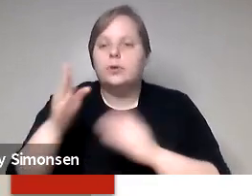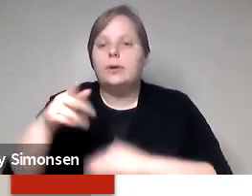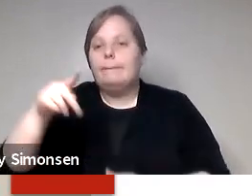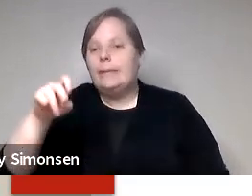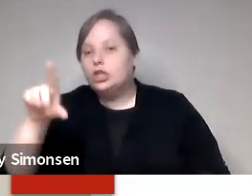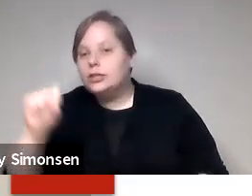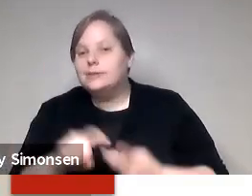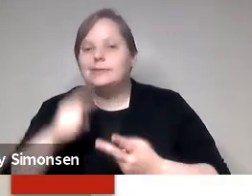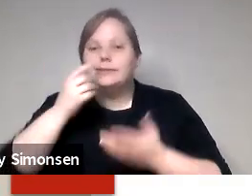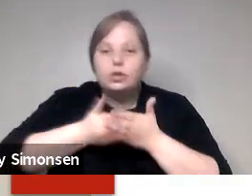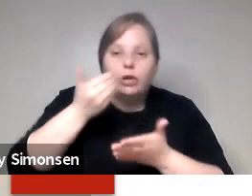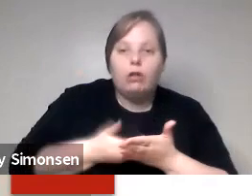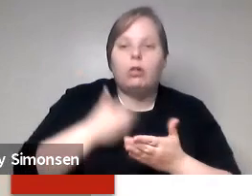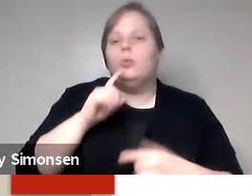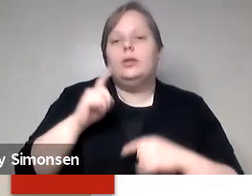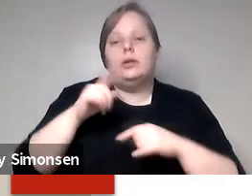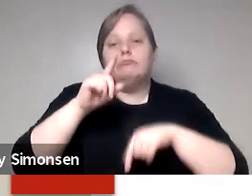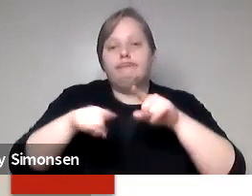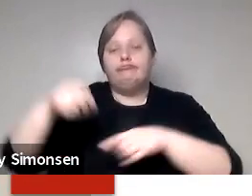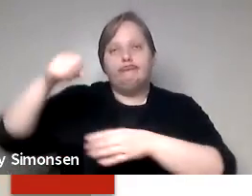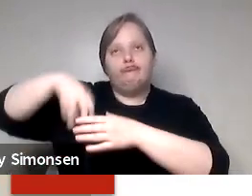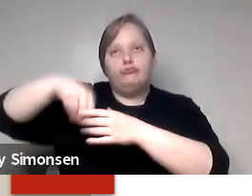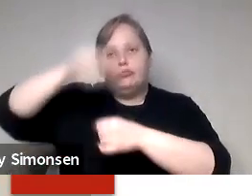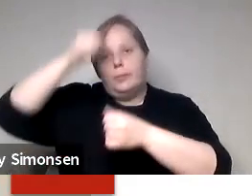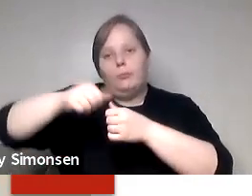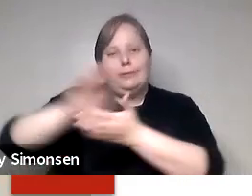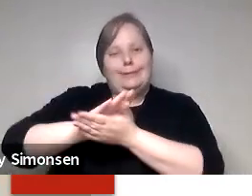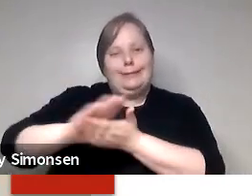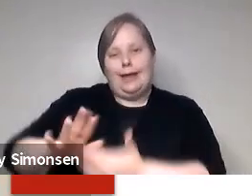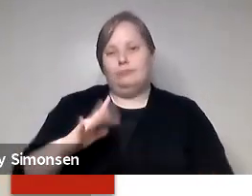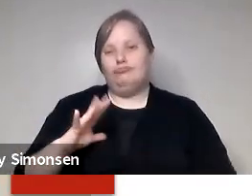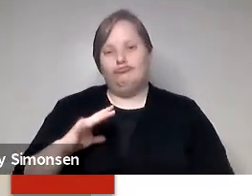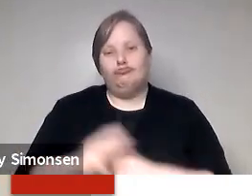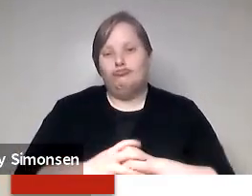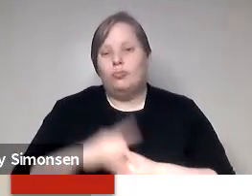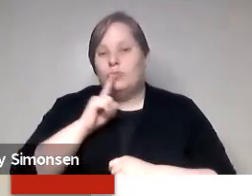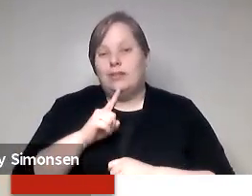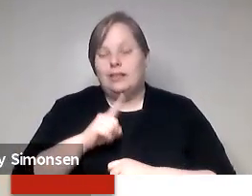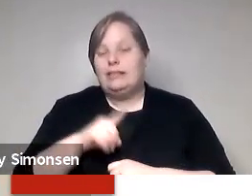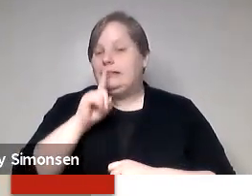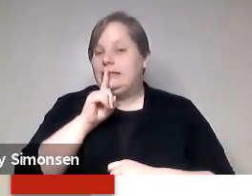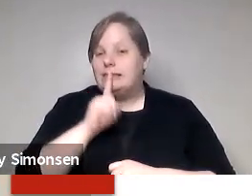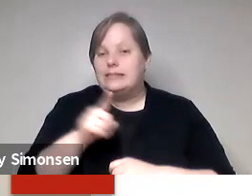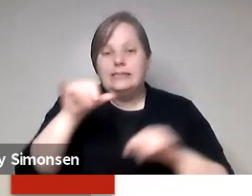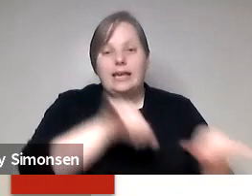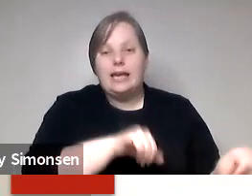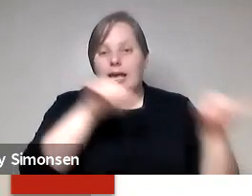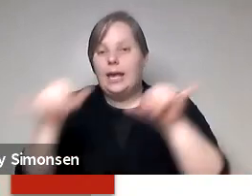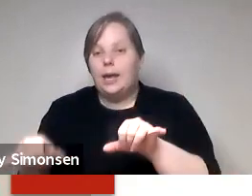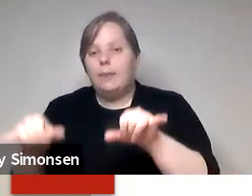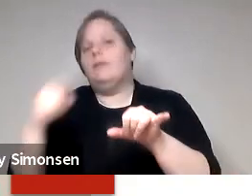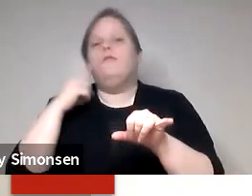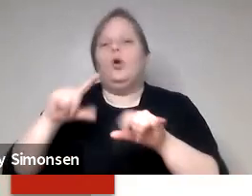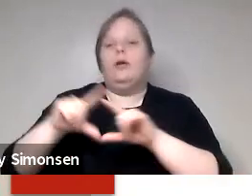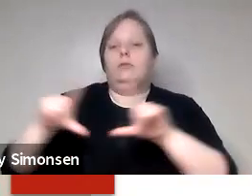Krispies. So it's a really nice shopping list. And the same is true for the